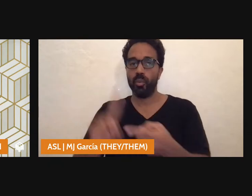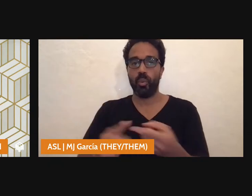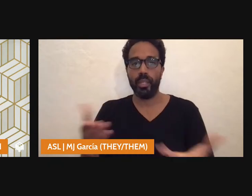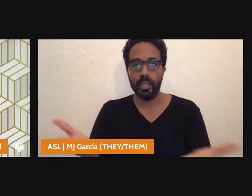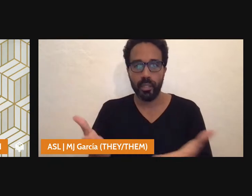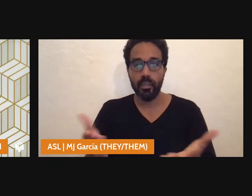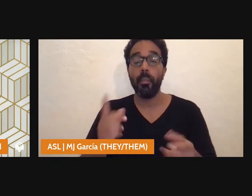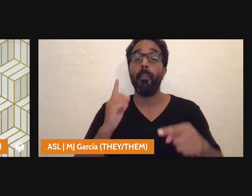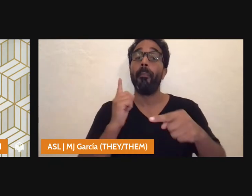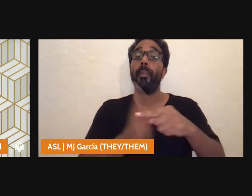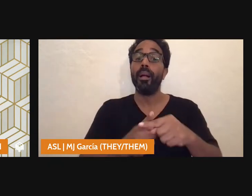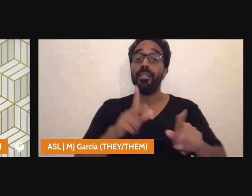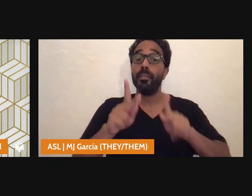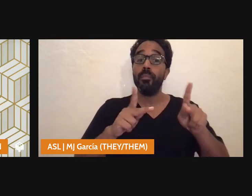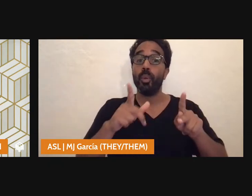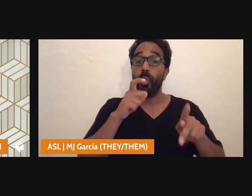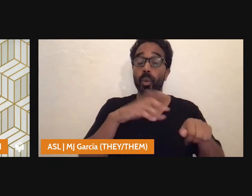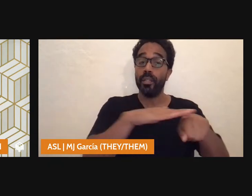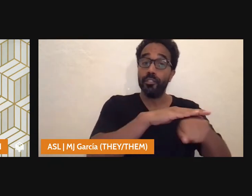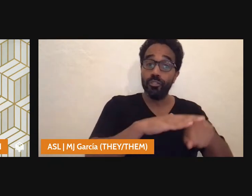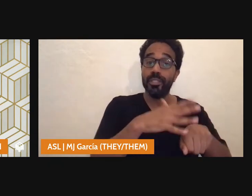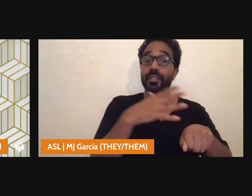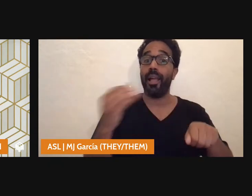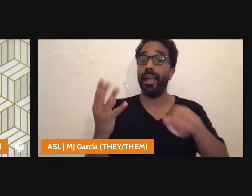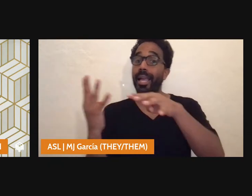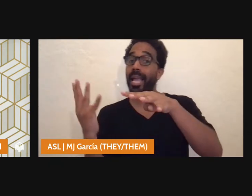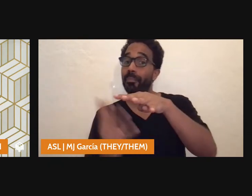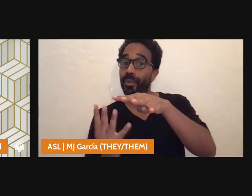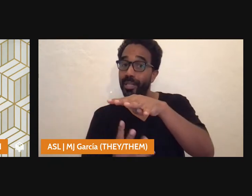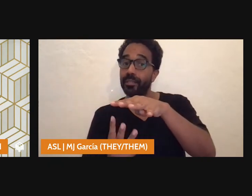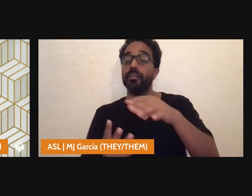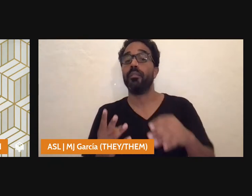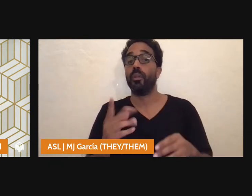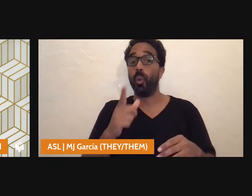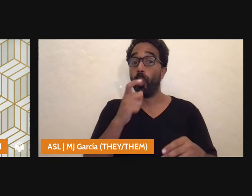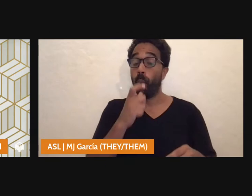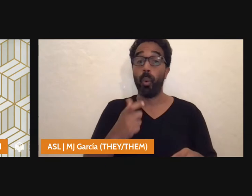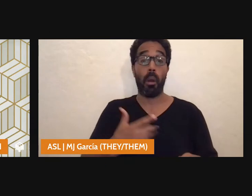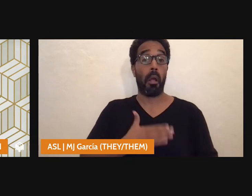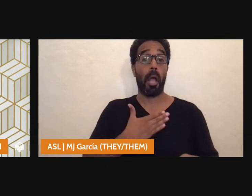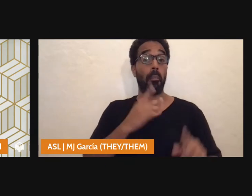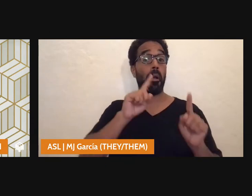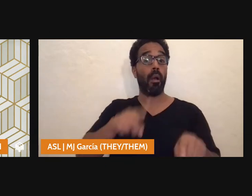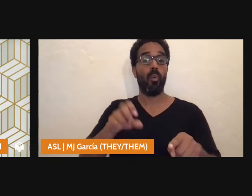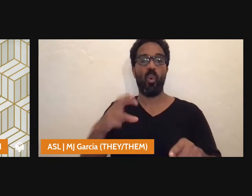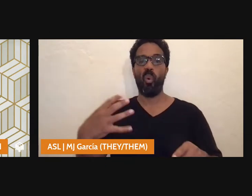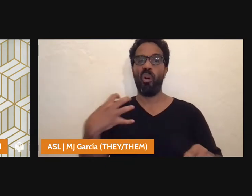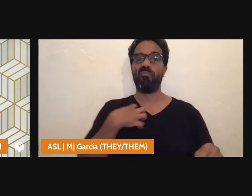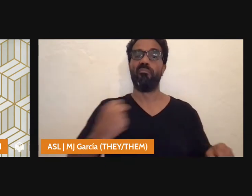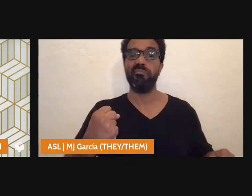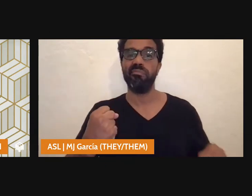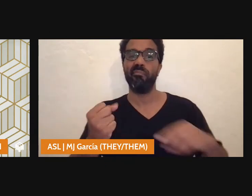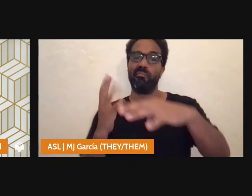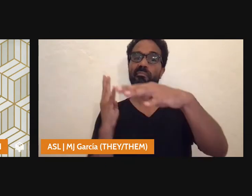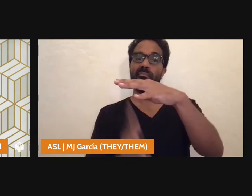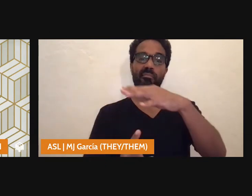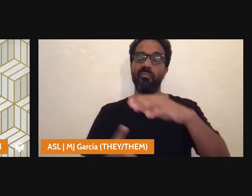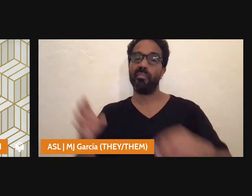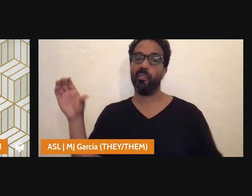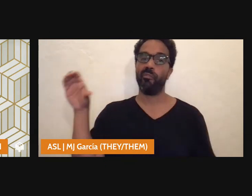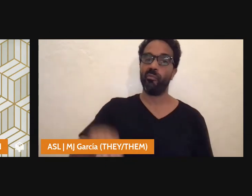by other immigrants, voluntary and involuntary, trafficked or forced. We honor with gratitude